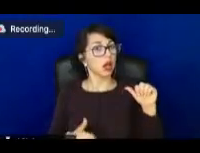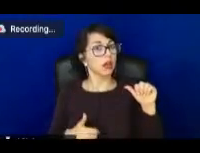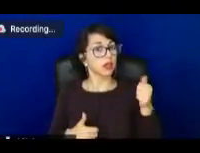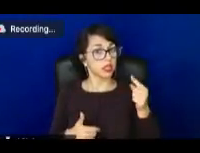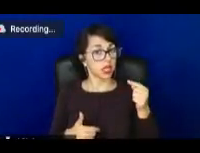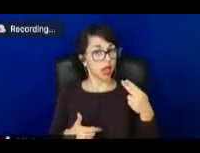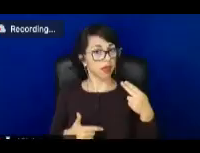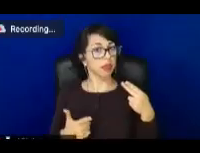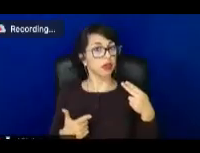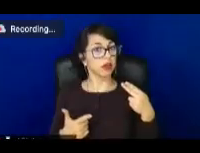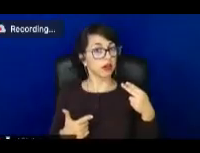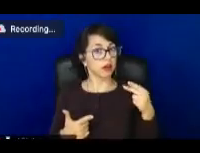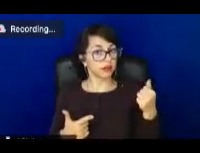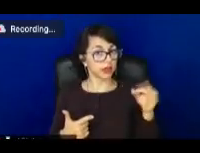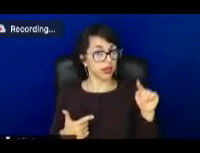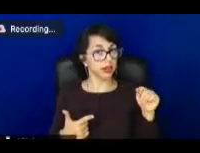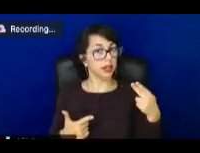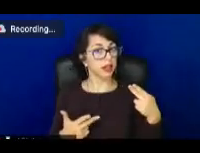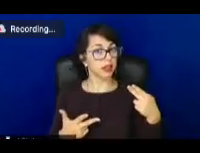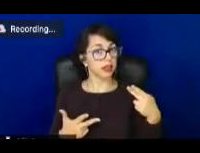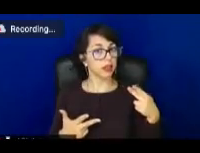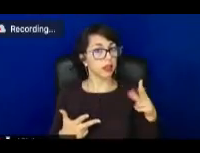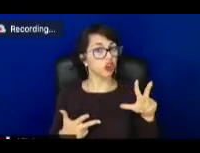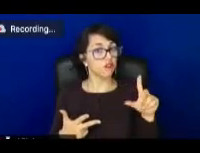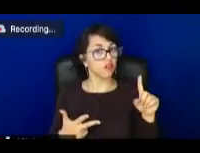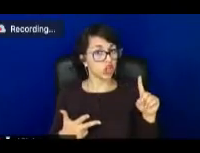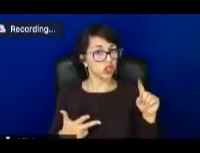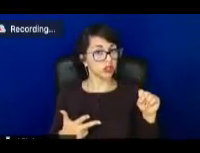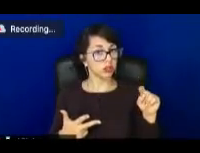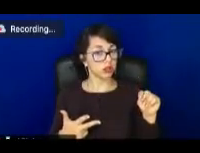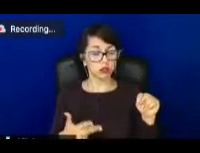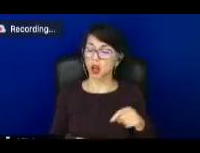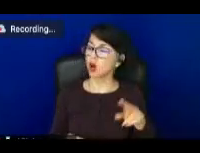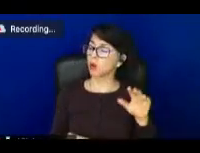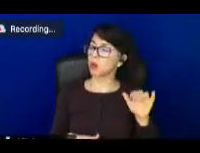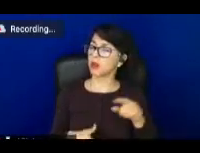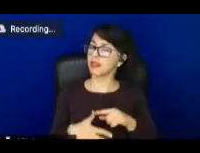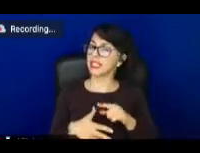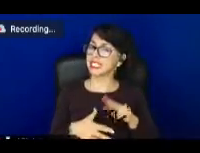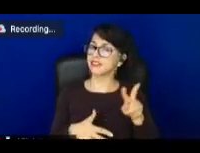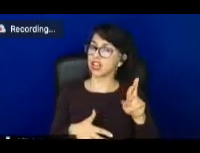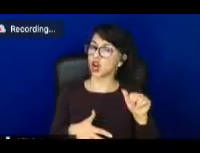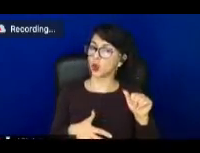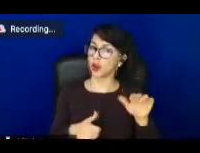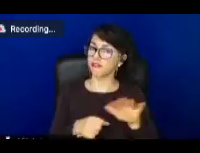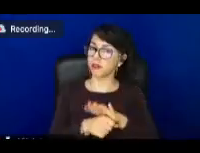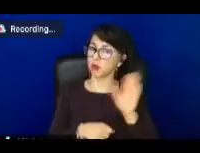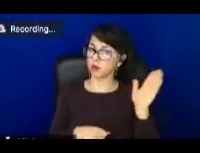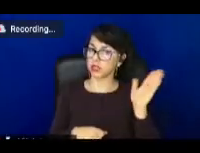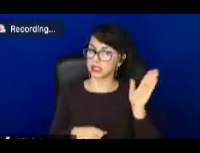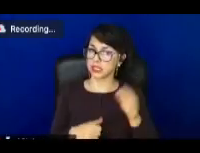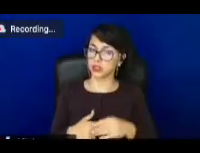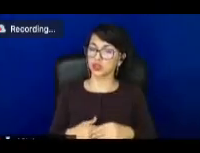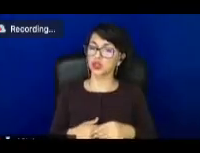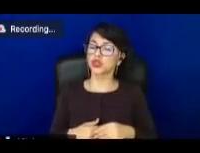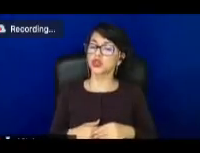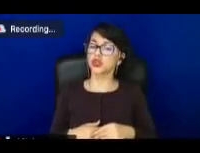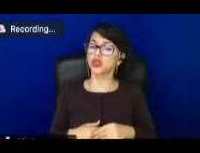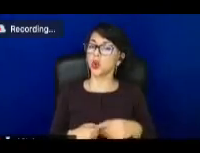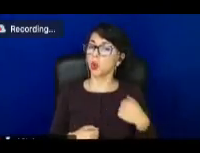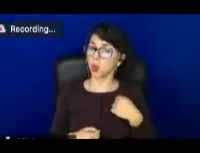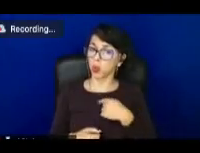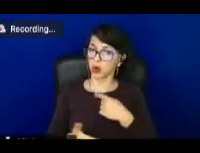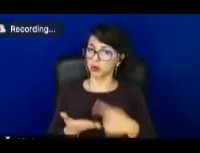and the 31st. well, the 10th is actually the VRA whole presentation, and we're talking